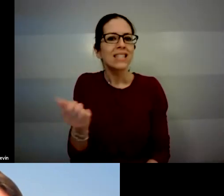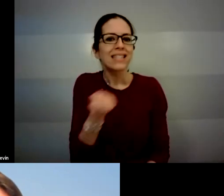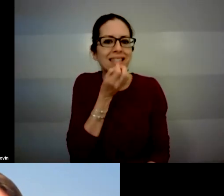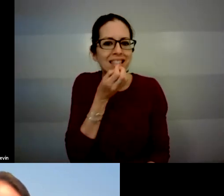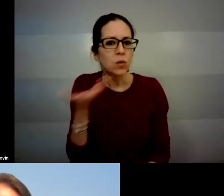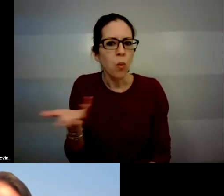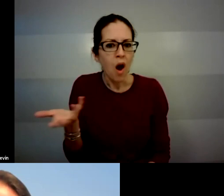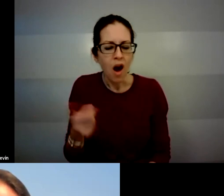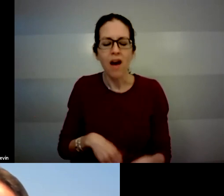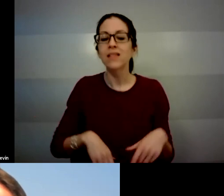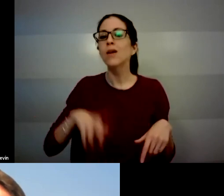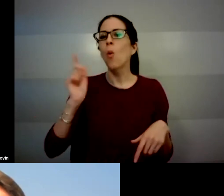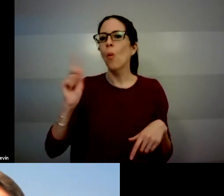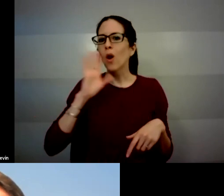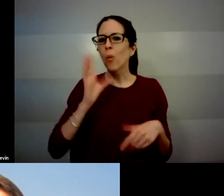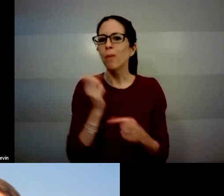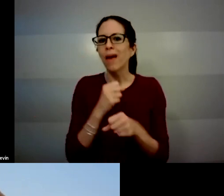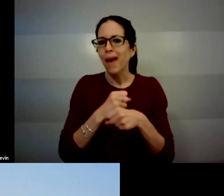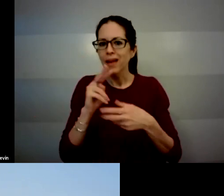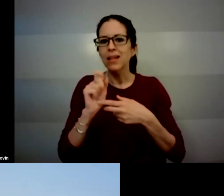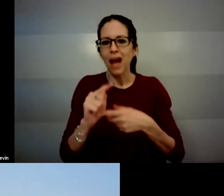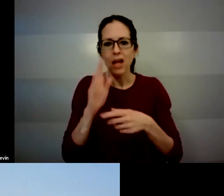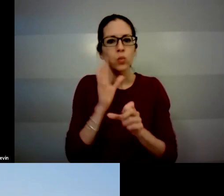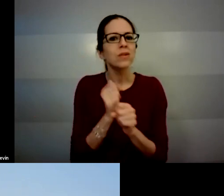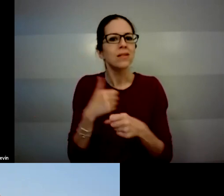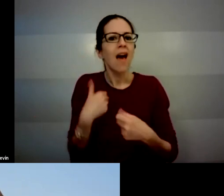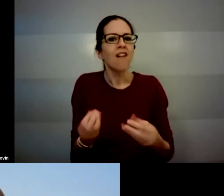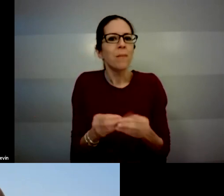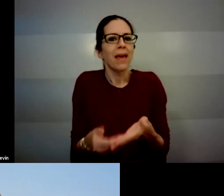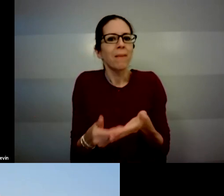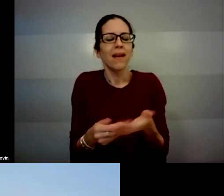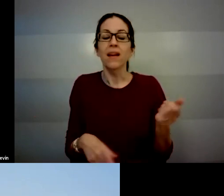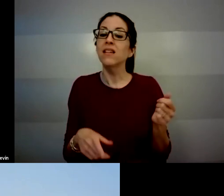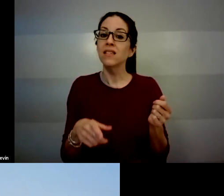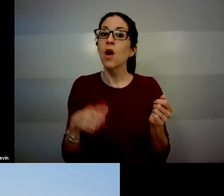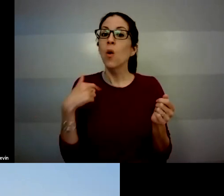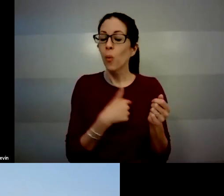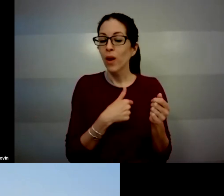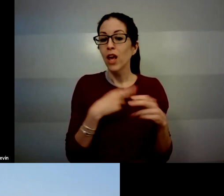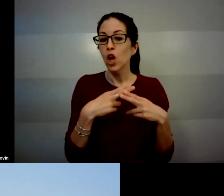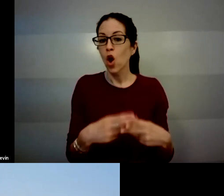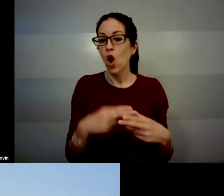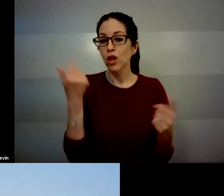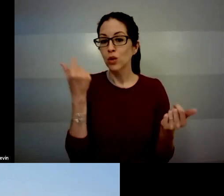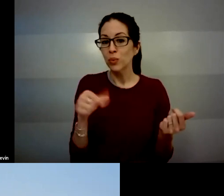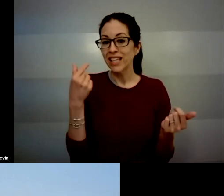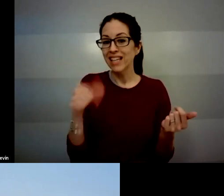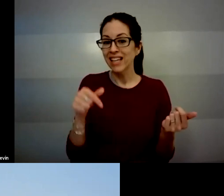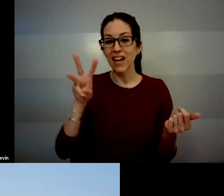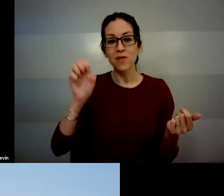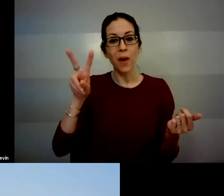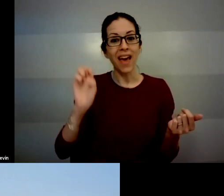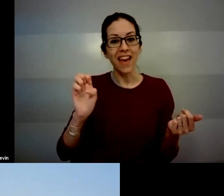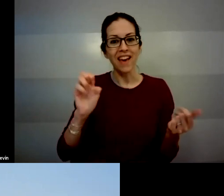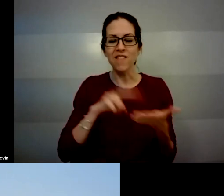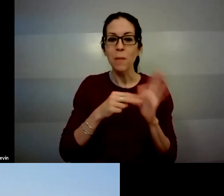it's going to try to breed. So birds move north with what we call the green wave. So as our deciduous